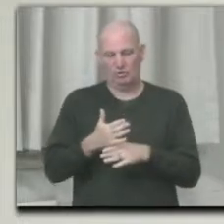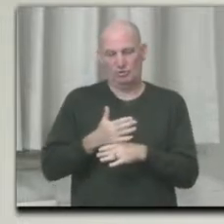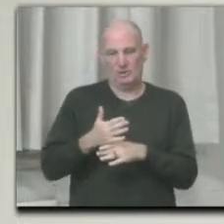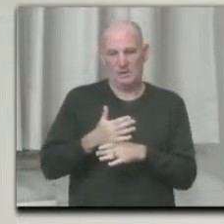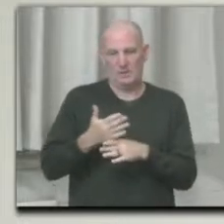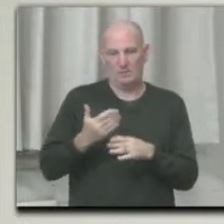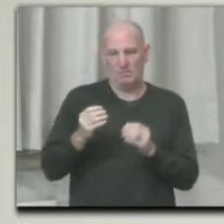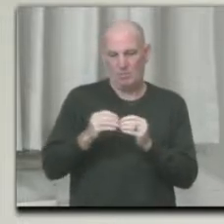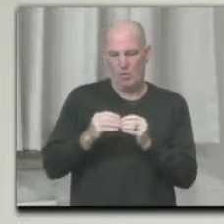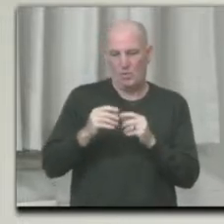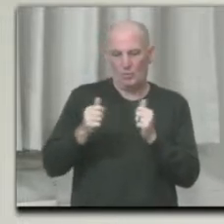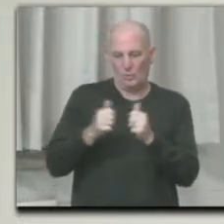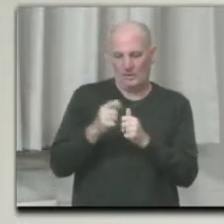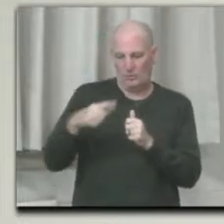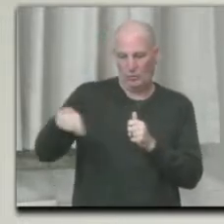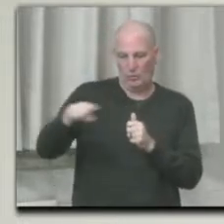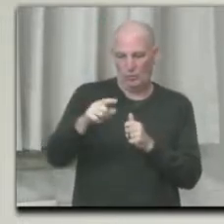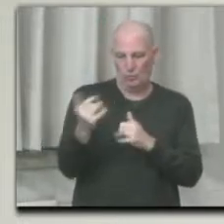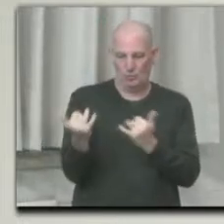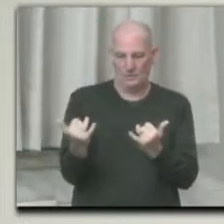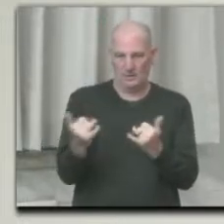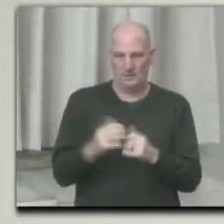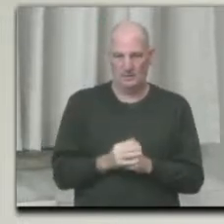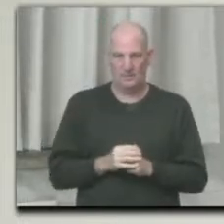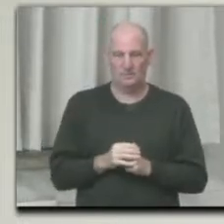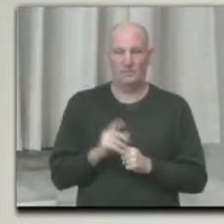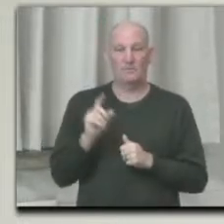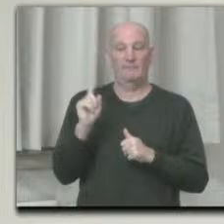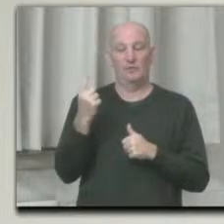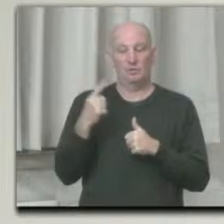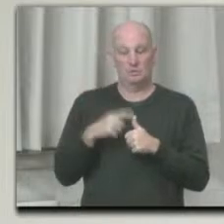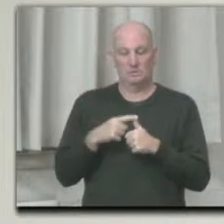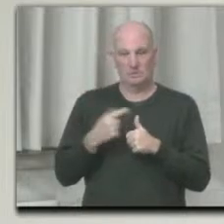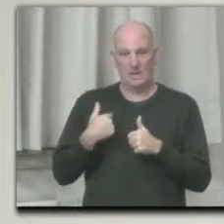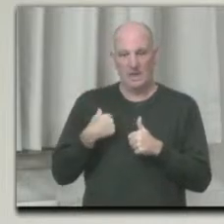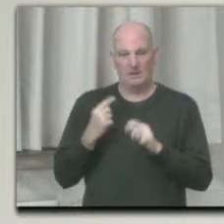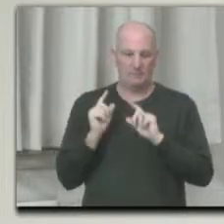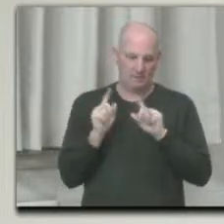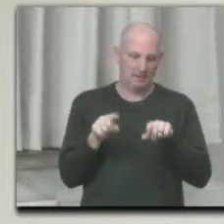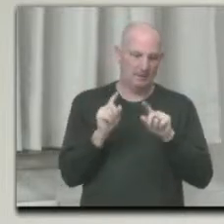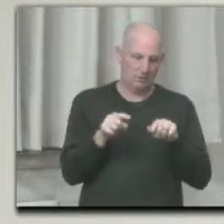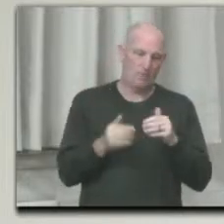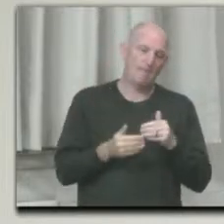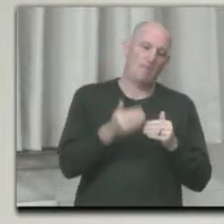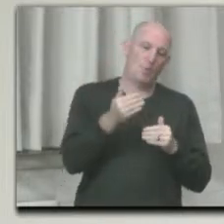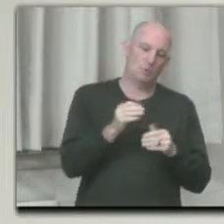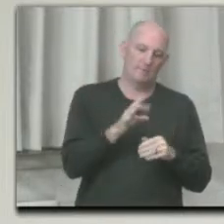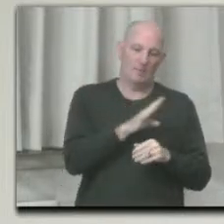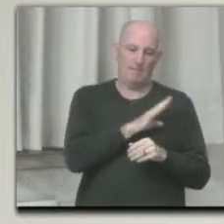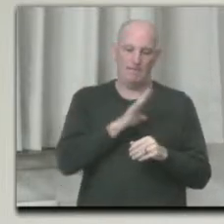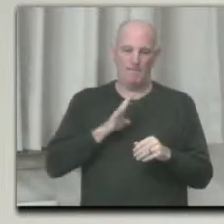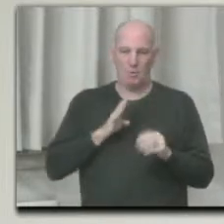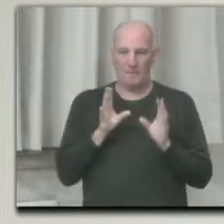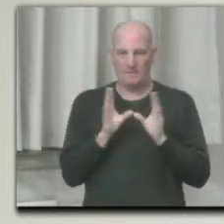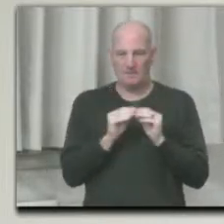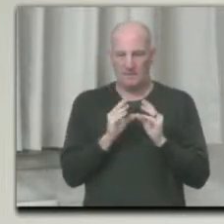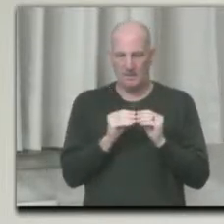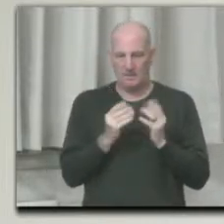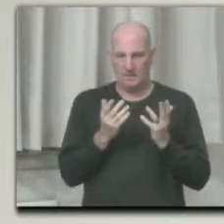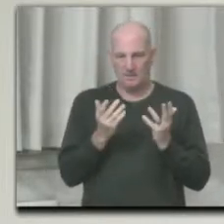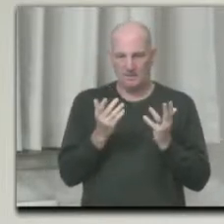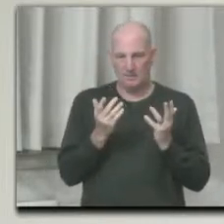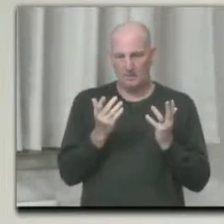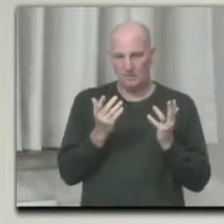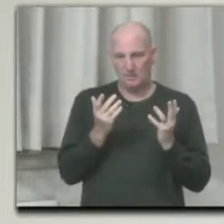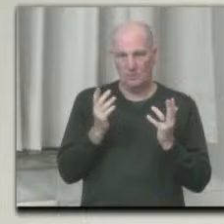candidacy with you all today. First, from a practical stance, I've attended most of all of our board meetings, committee meetings, and have an attendance rating equivalent